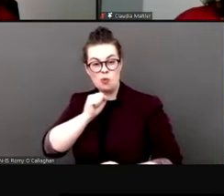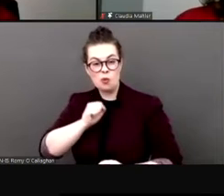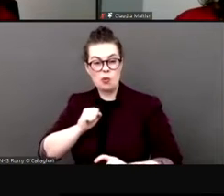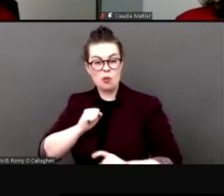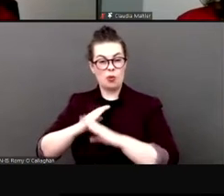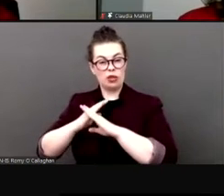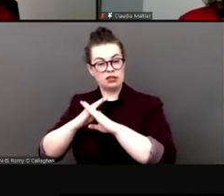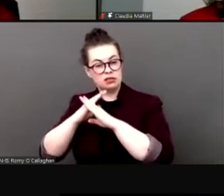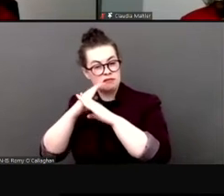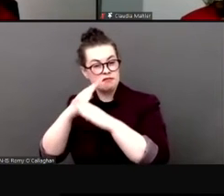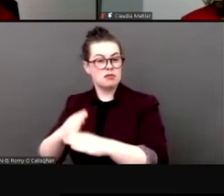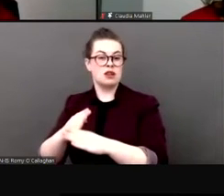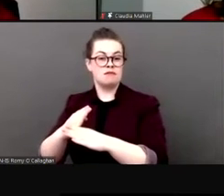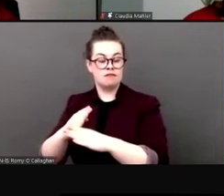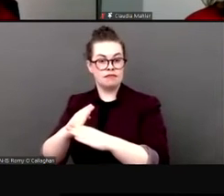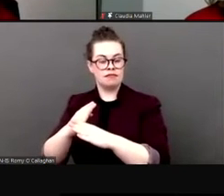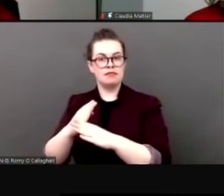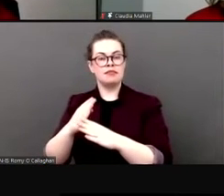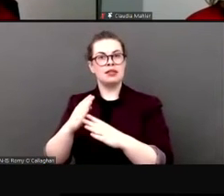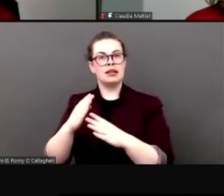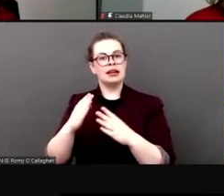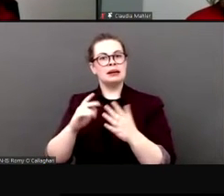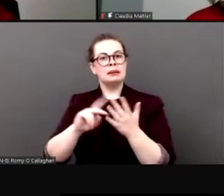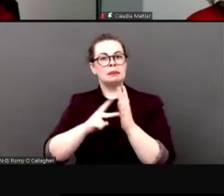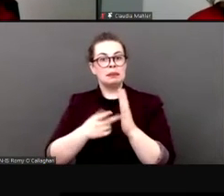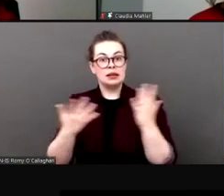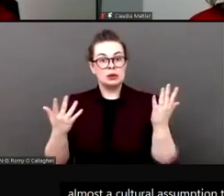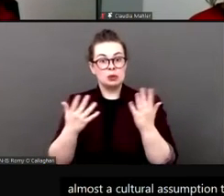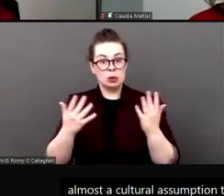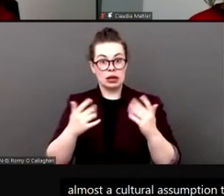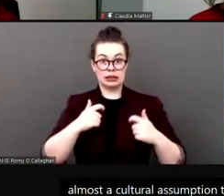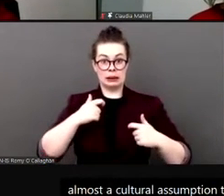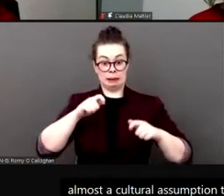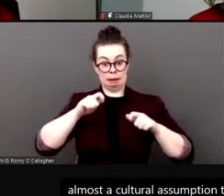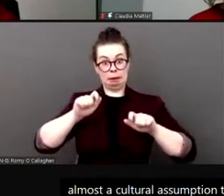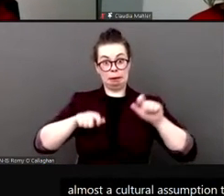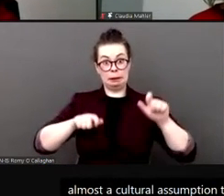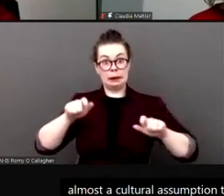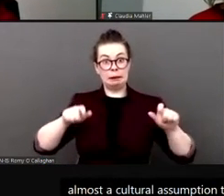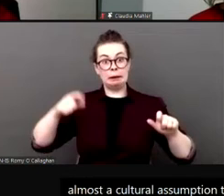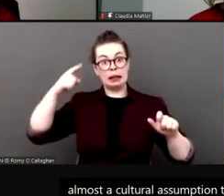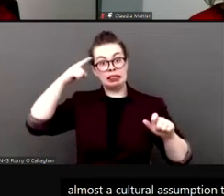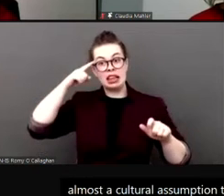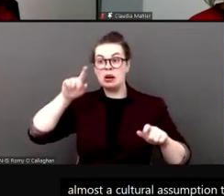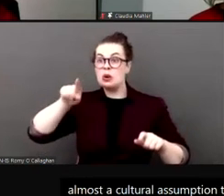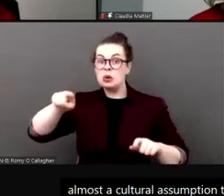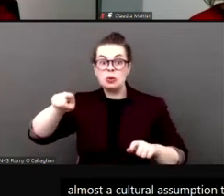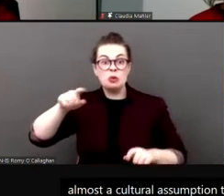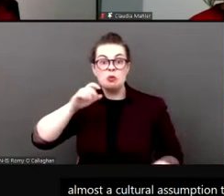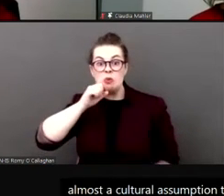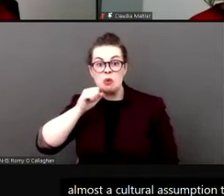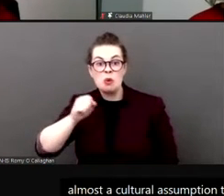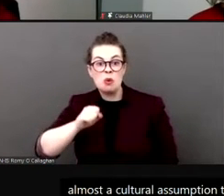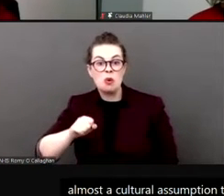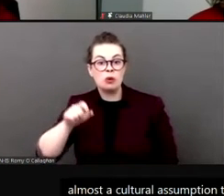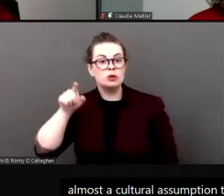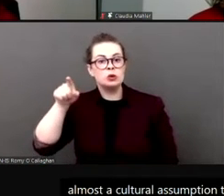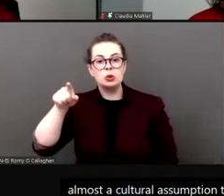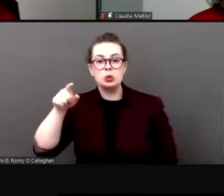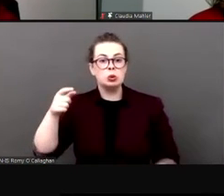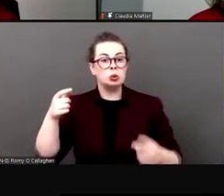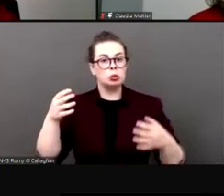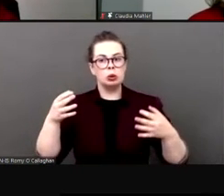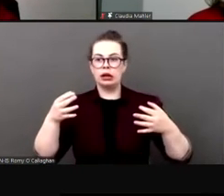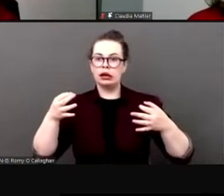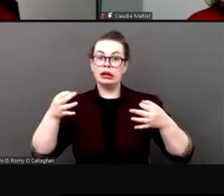time, your capacity to navigate your own life, to make decisions for yourself is quote unquote